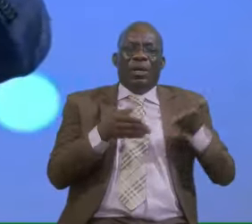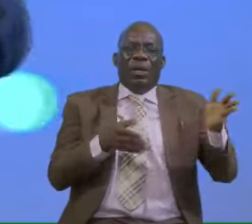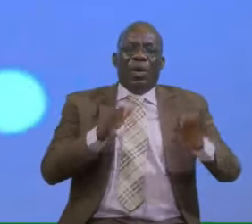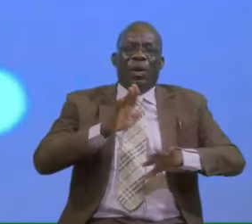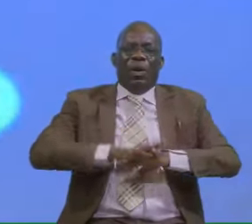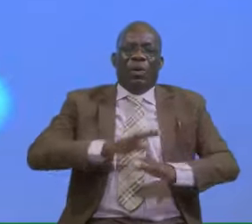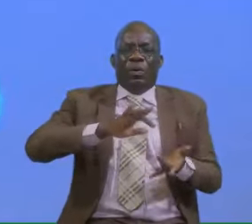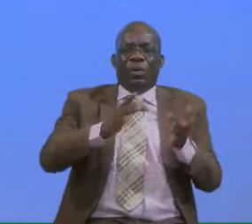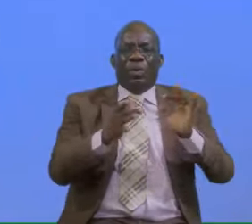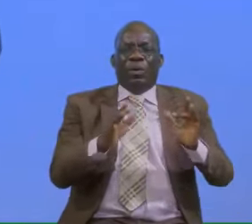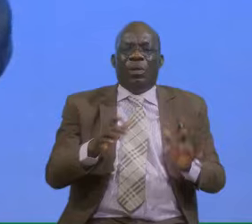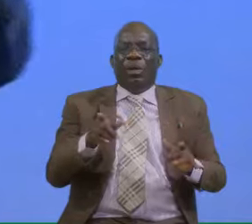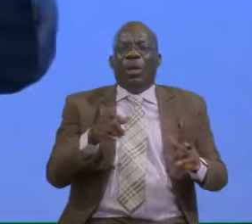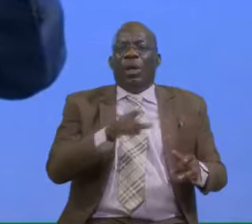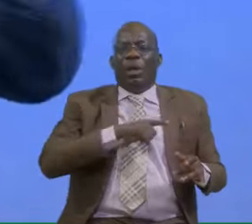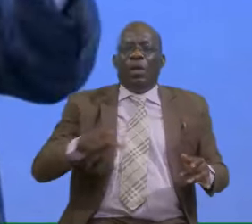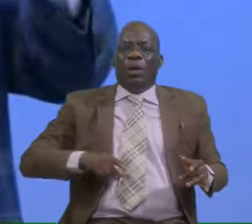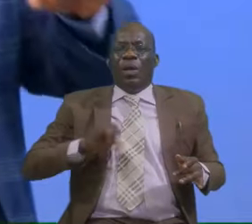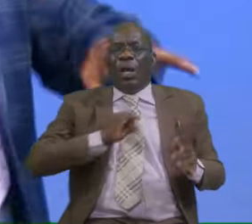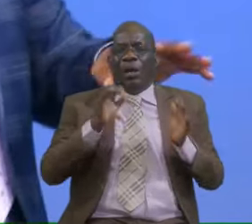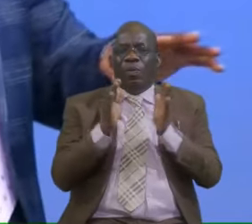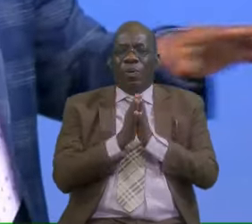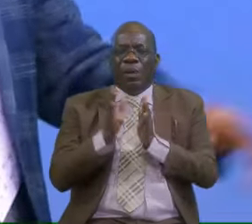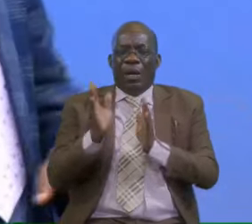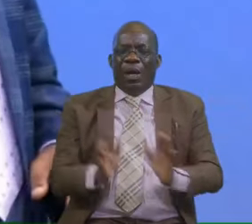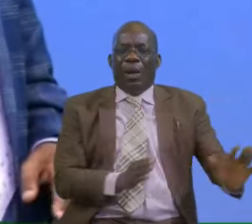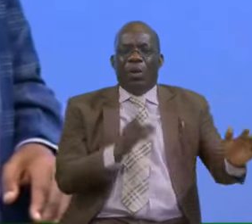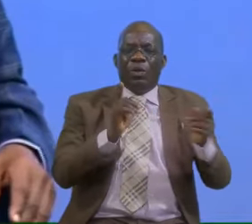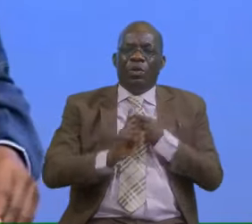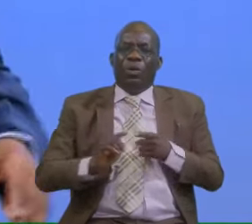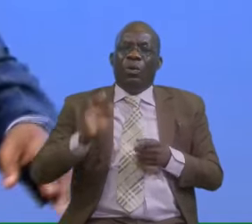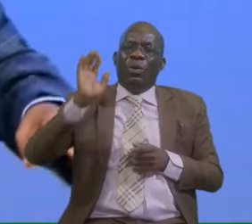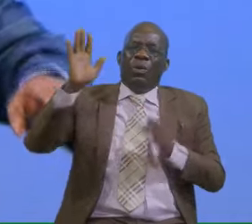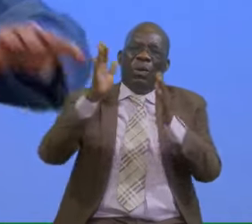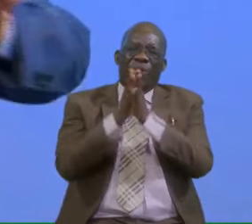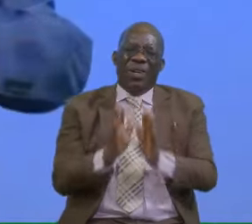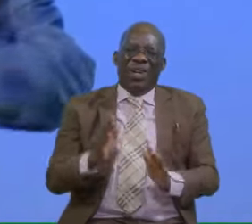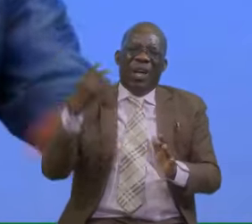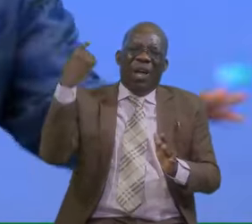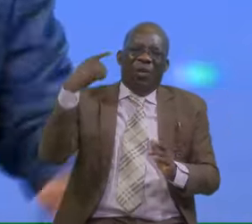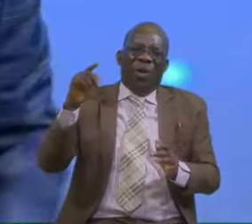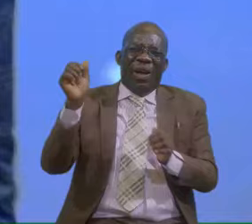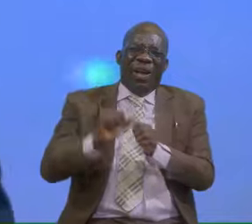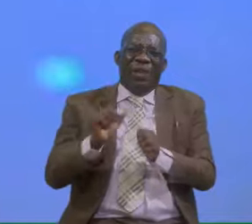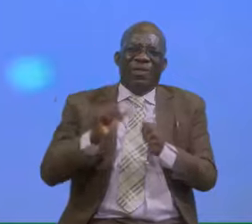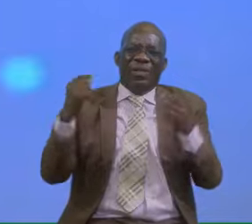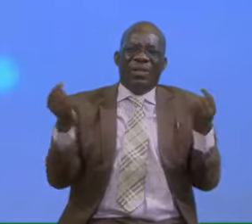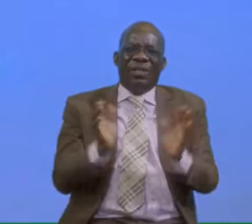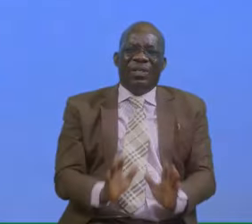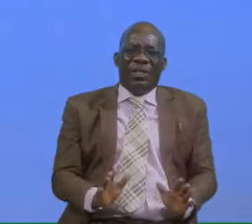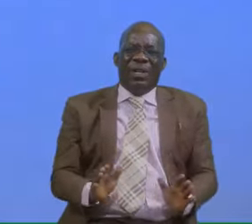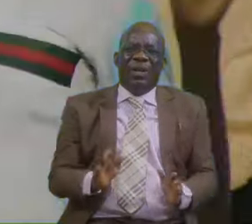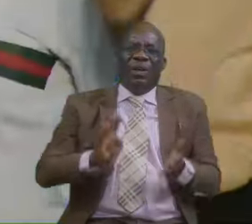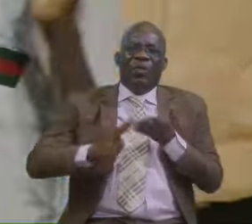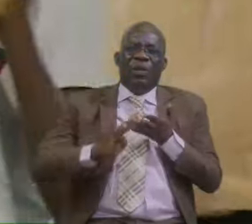pray according to your intercession for every sinner, forgive them